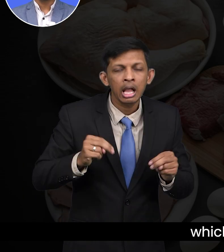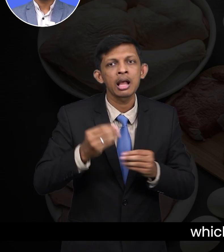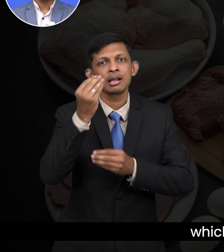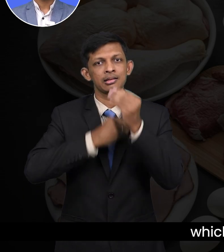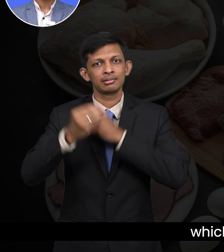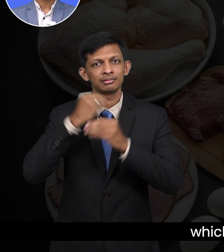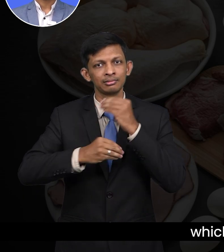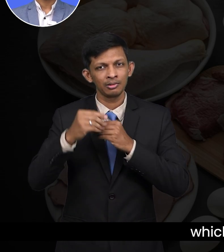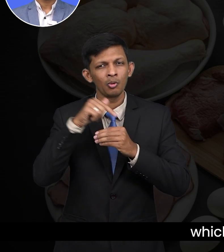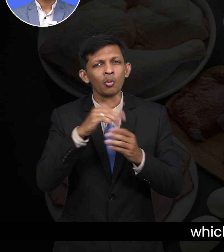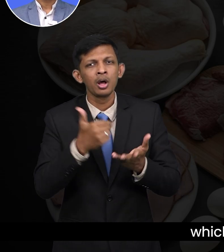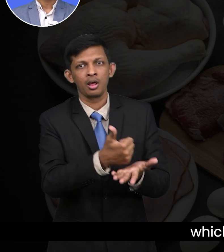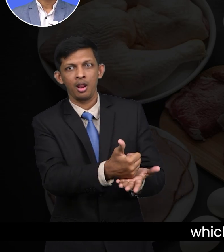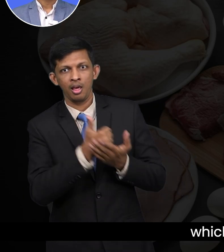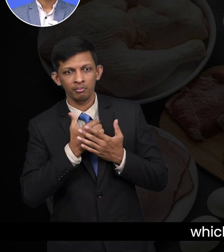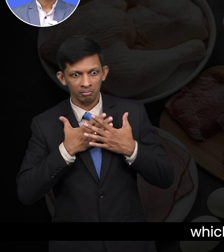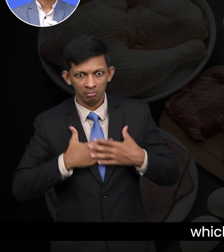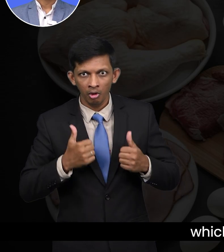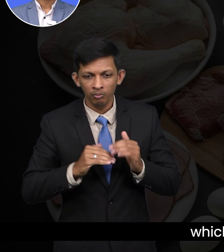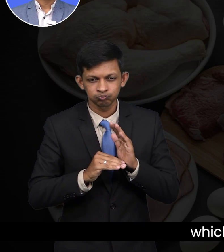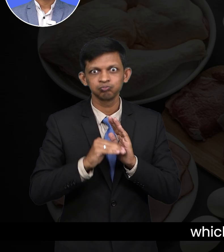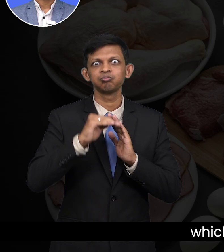us grow well.